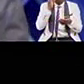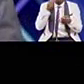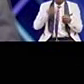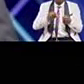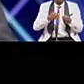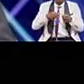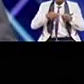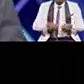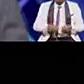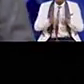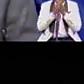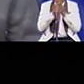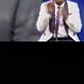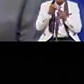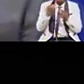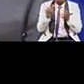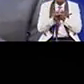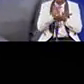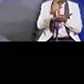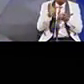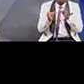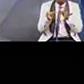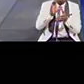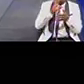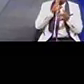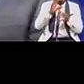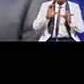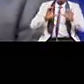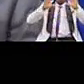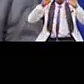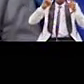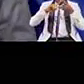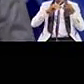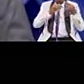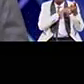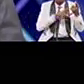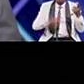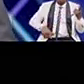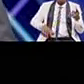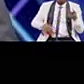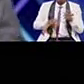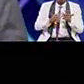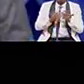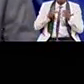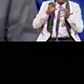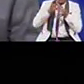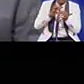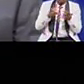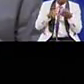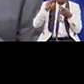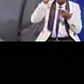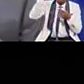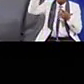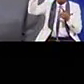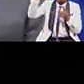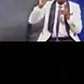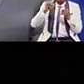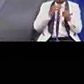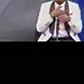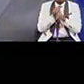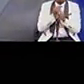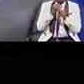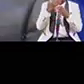Pray also that your converts will be committed to the Lord, cleave to Him, and make heaven at